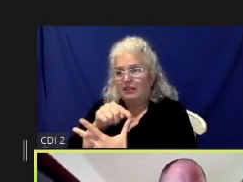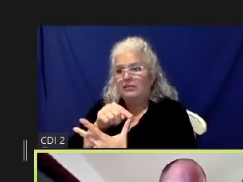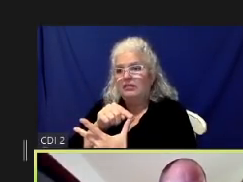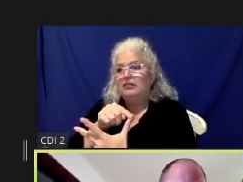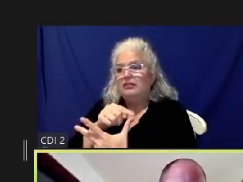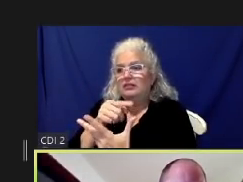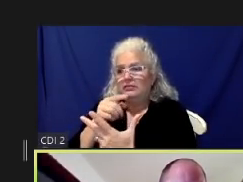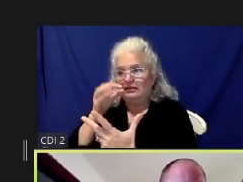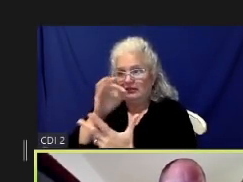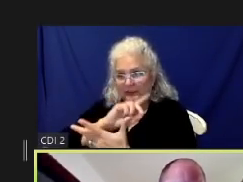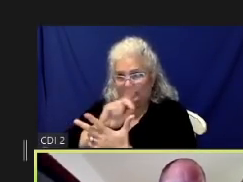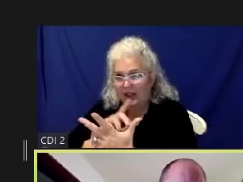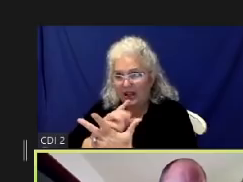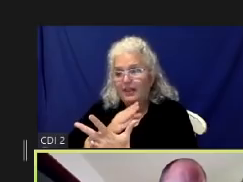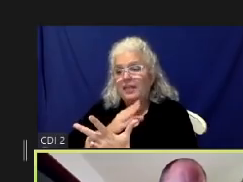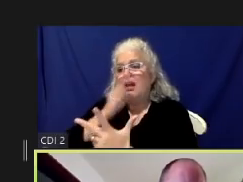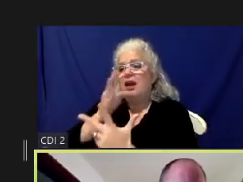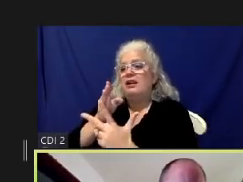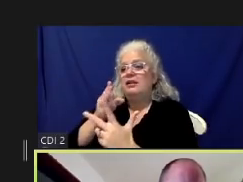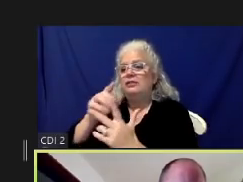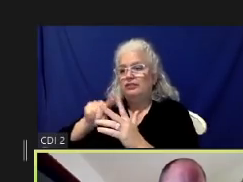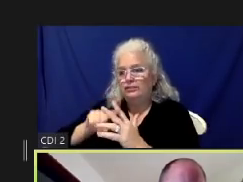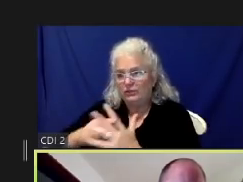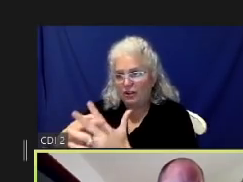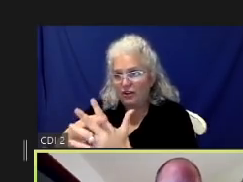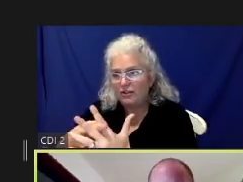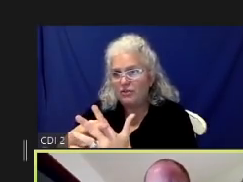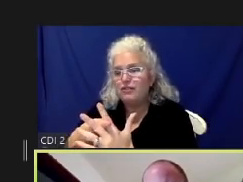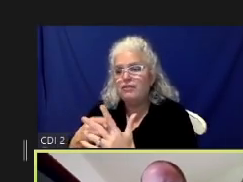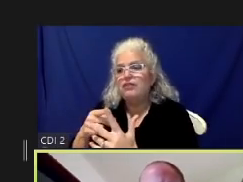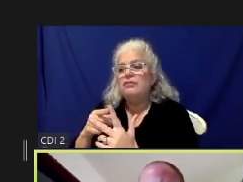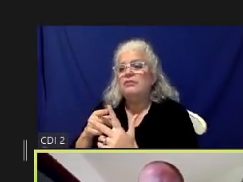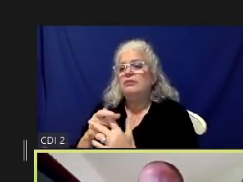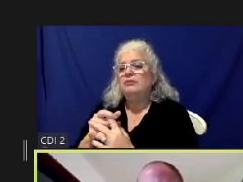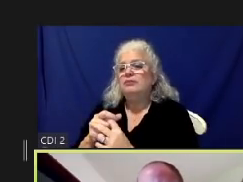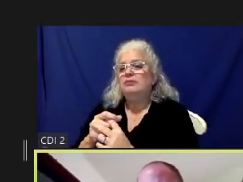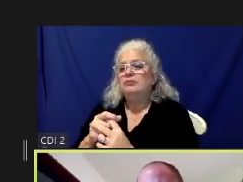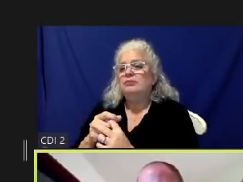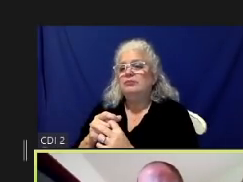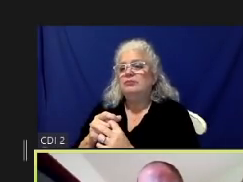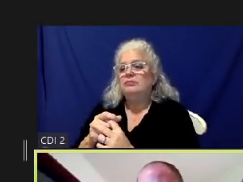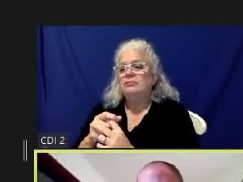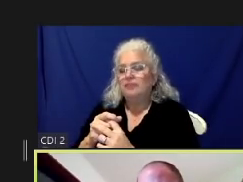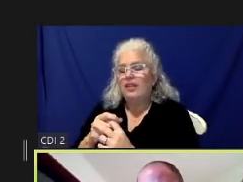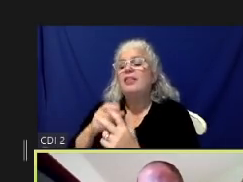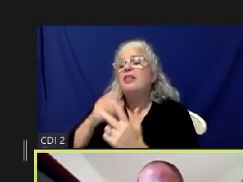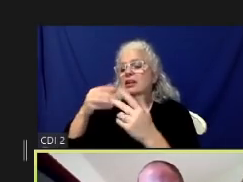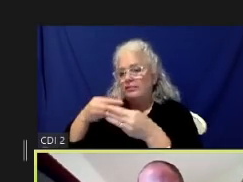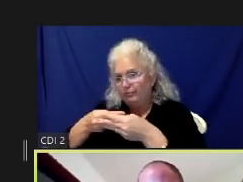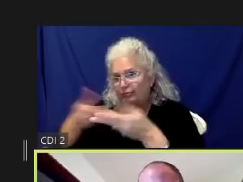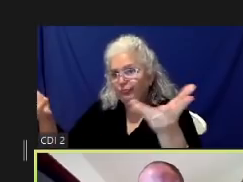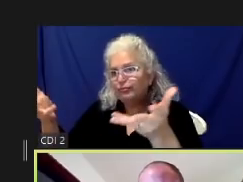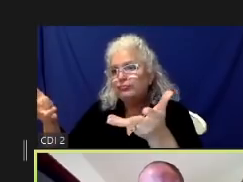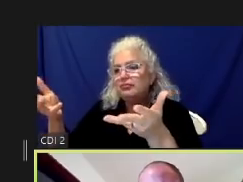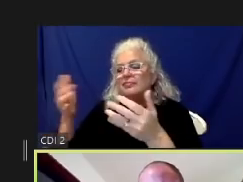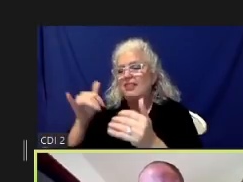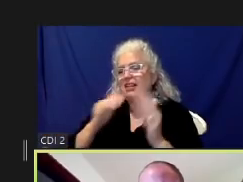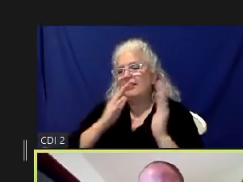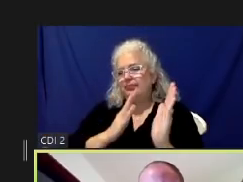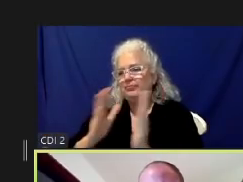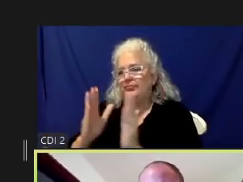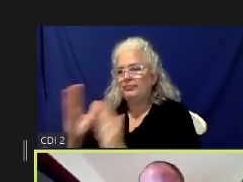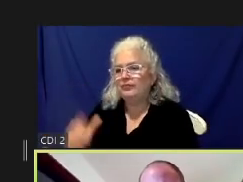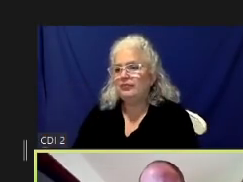So that's going to be in partnership with Marin Health, and hoping to have that operational next week.